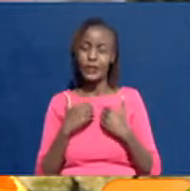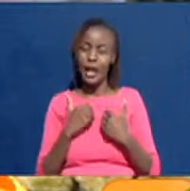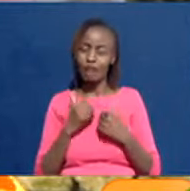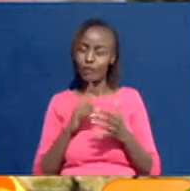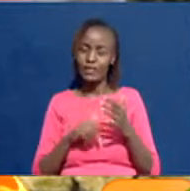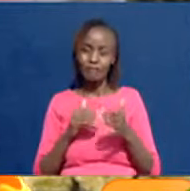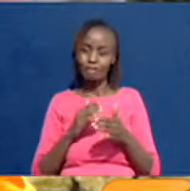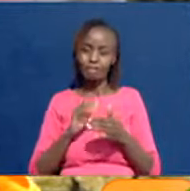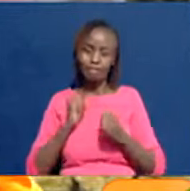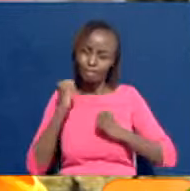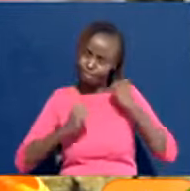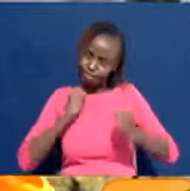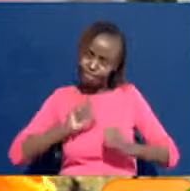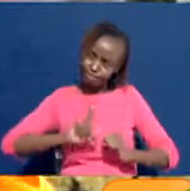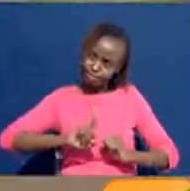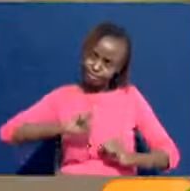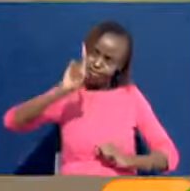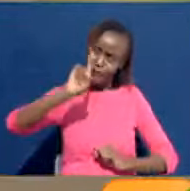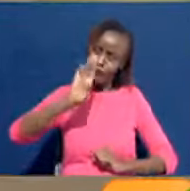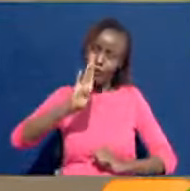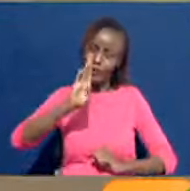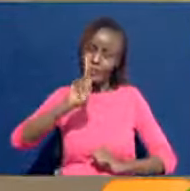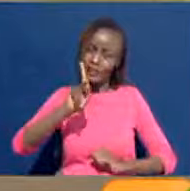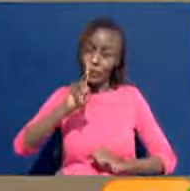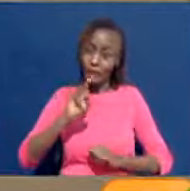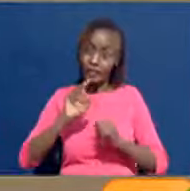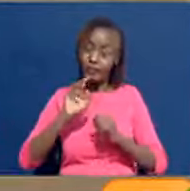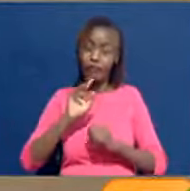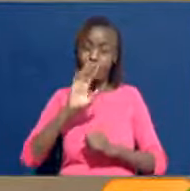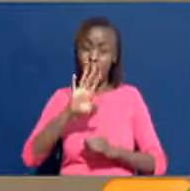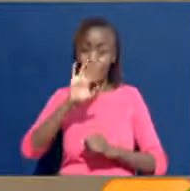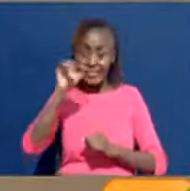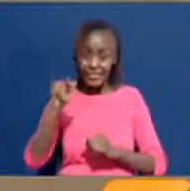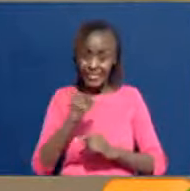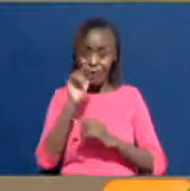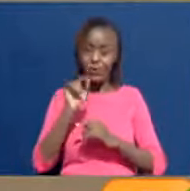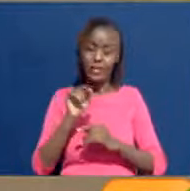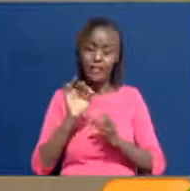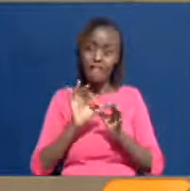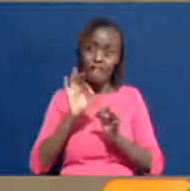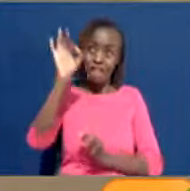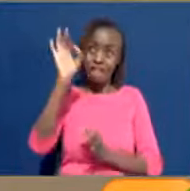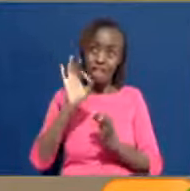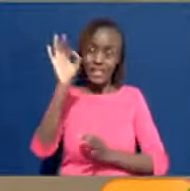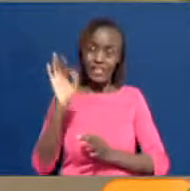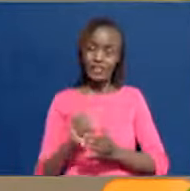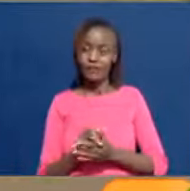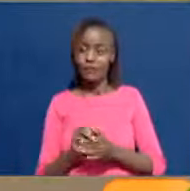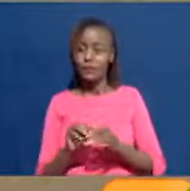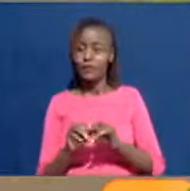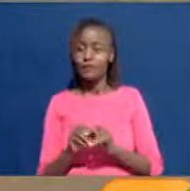above sea level. It is very tough. For the elite runners, the course offered an unprecedented challenge.